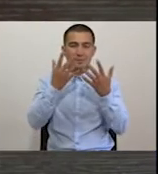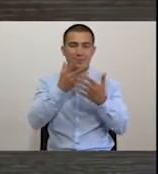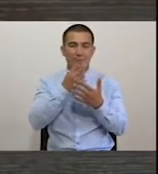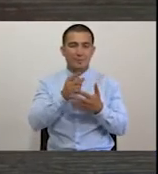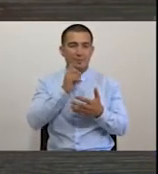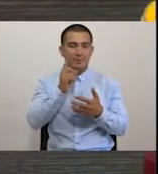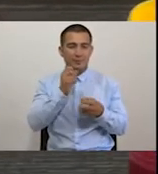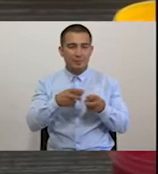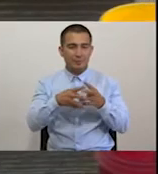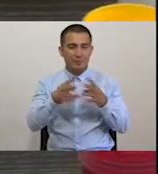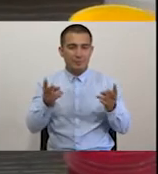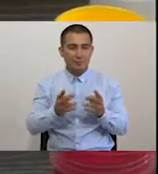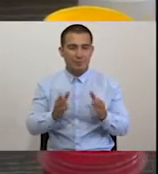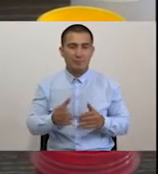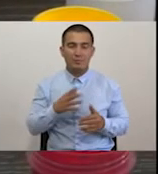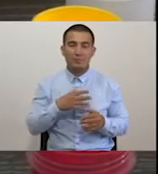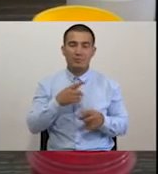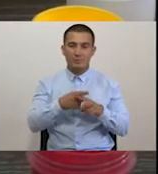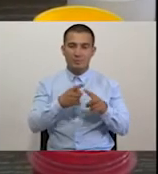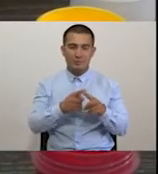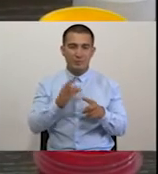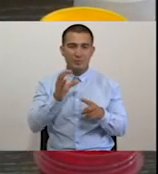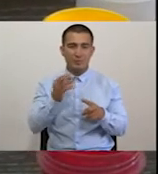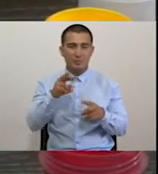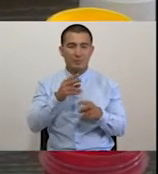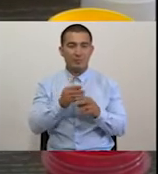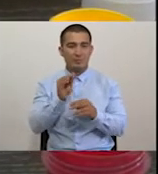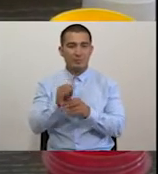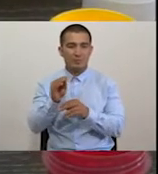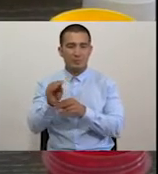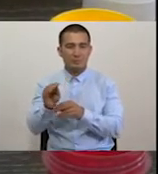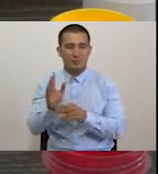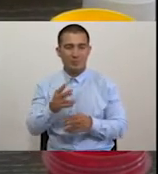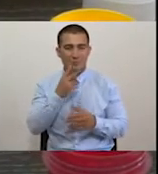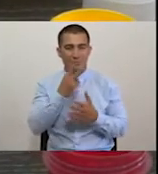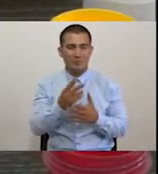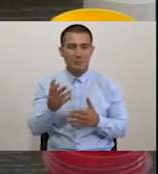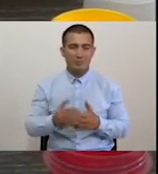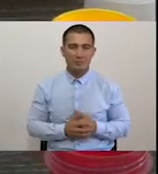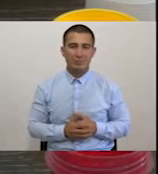tayinlab olamiz. So'ngra yarim soyalarga berib chiqamiz.